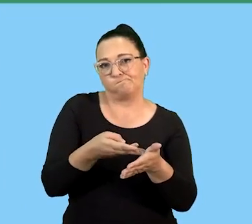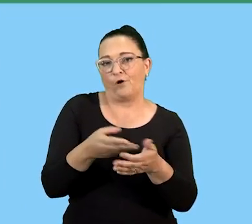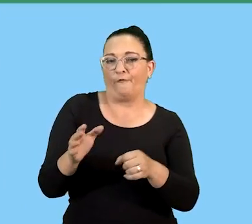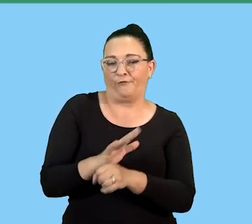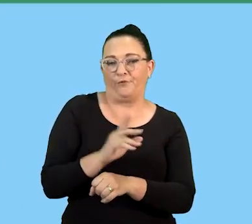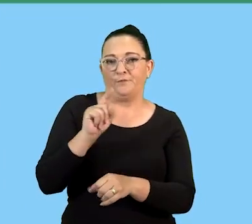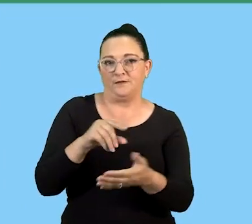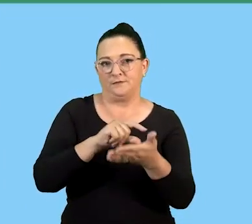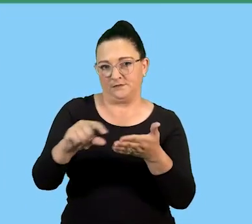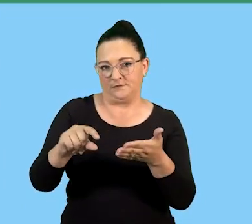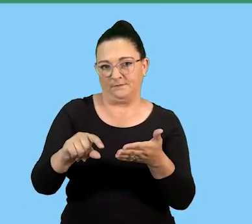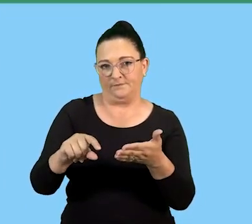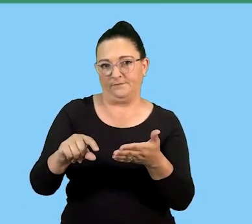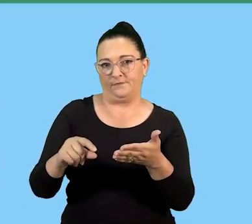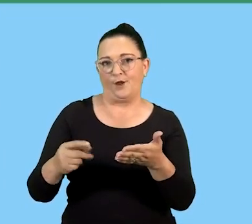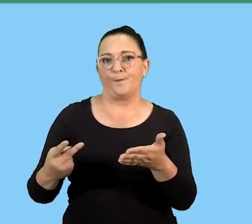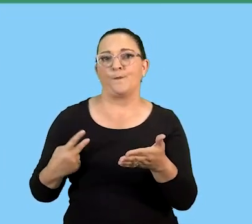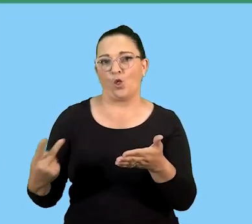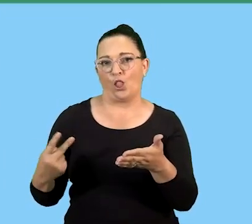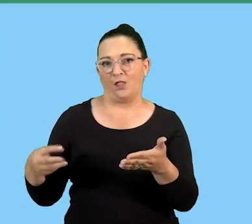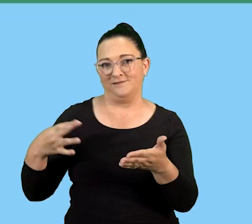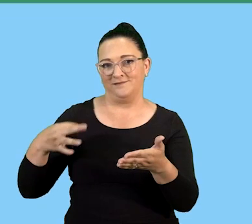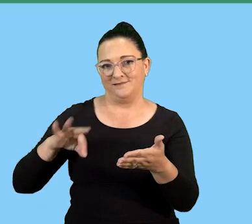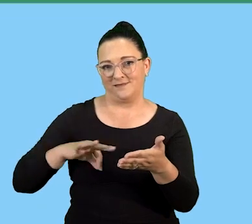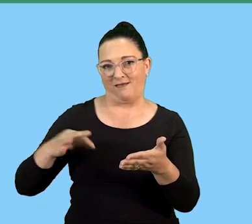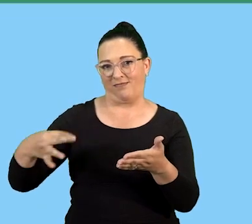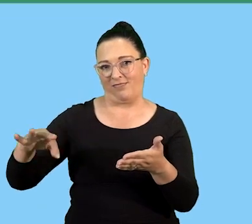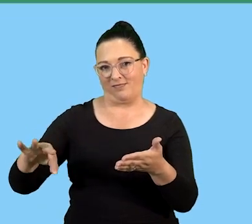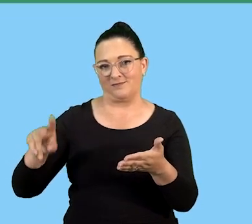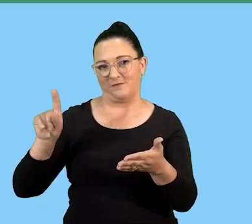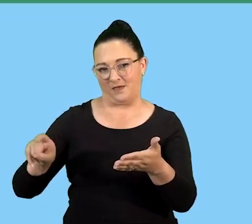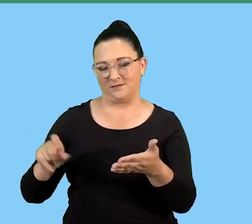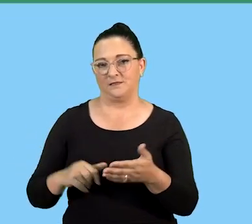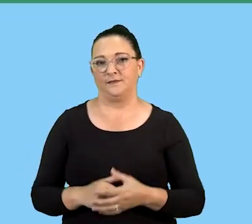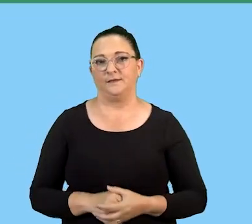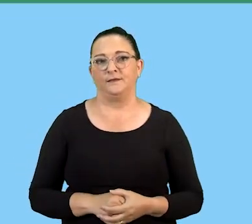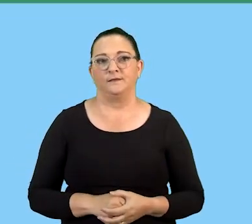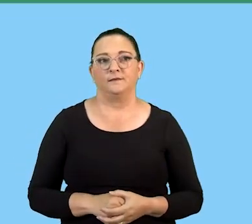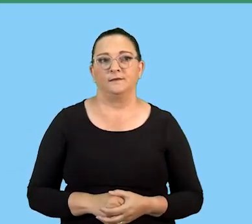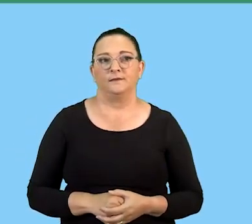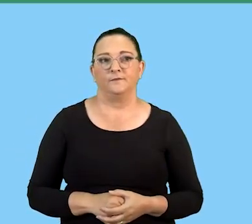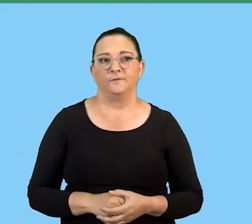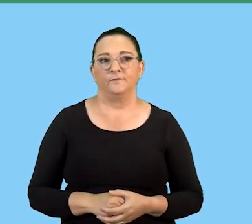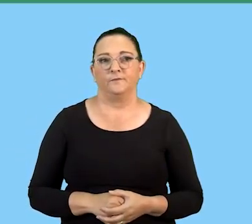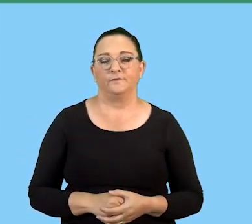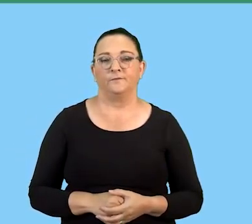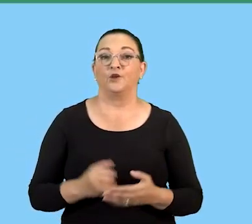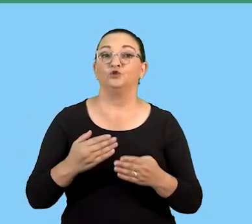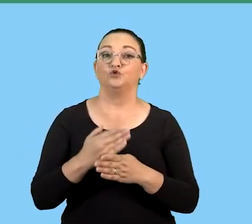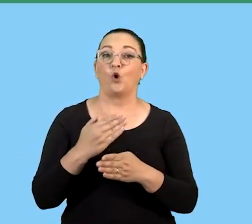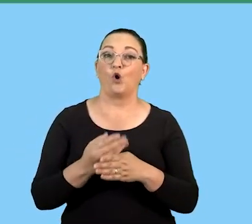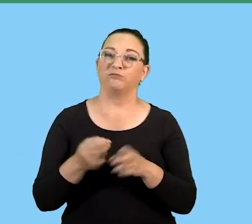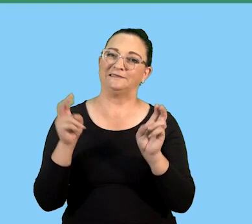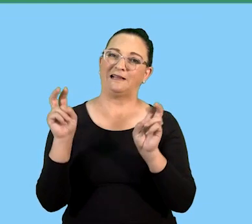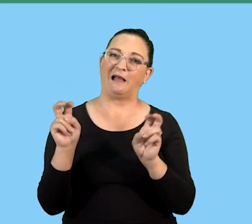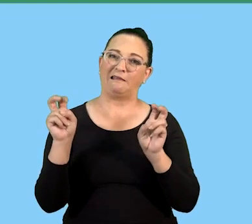must appear. Signatures of both the employer and the employee. We must also